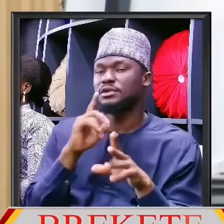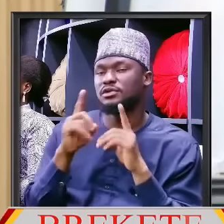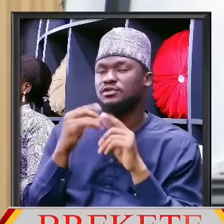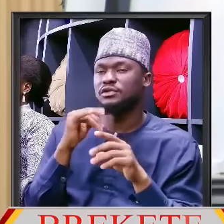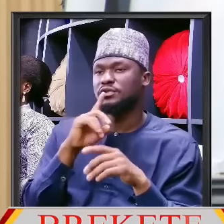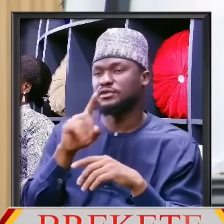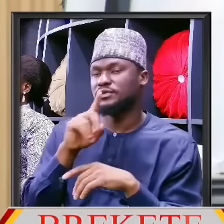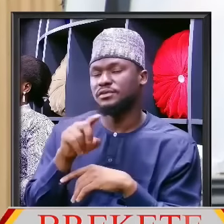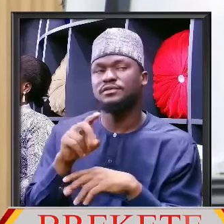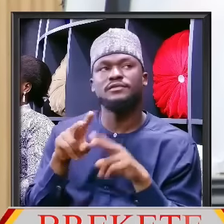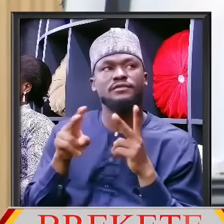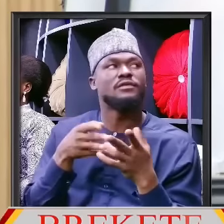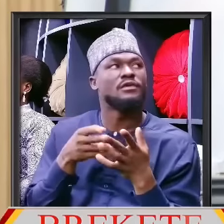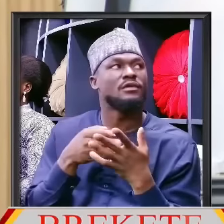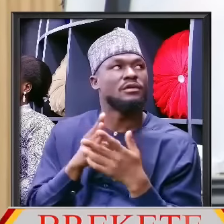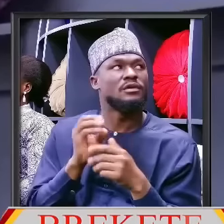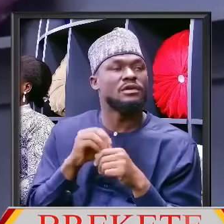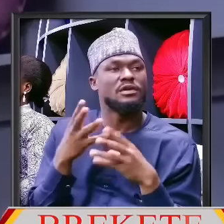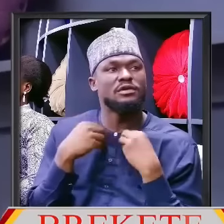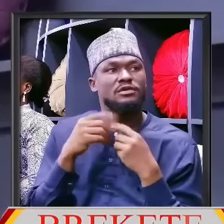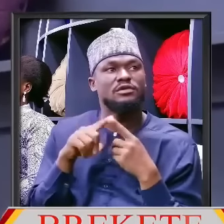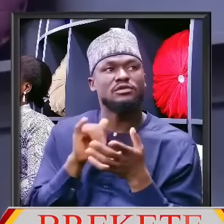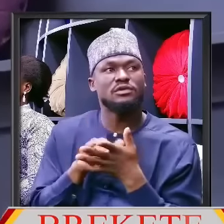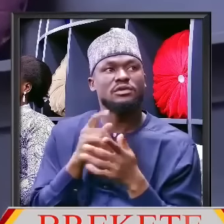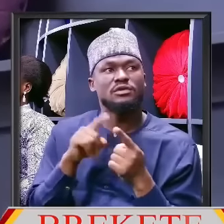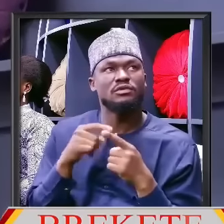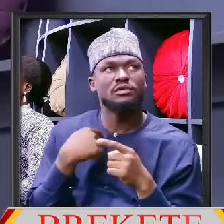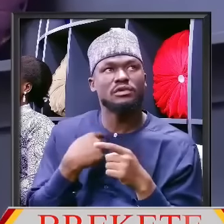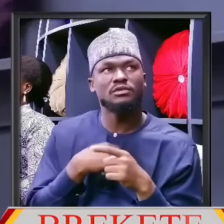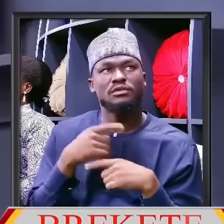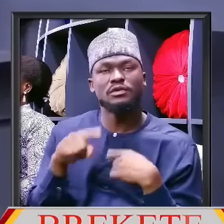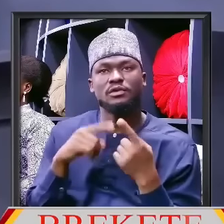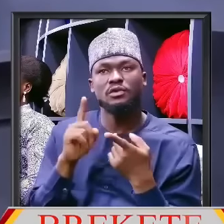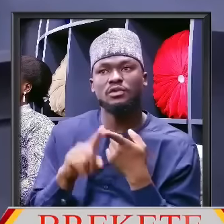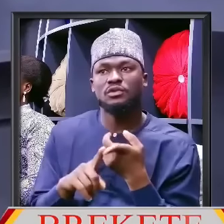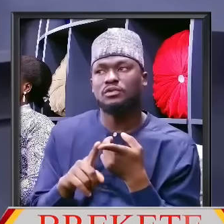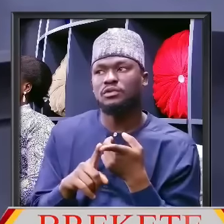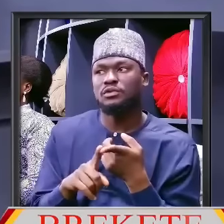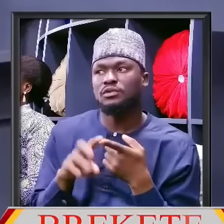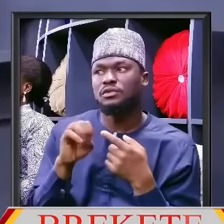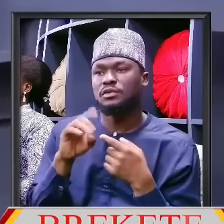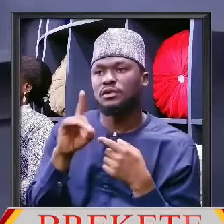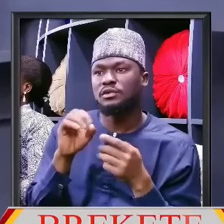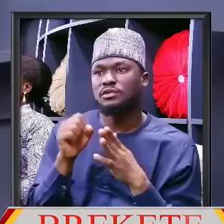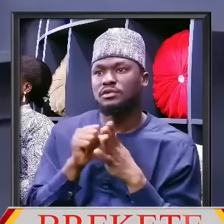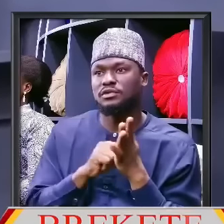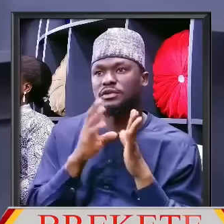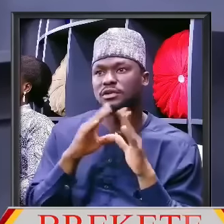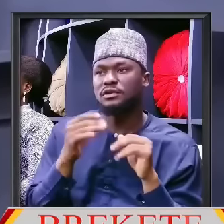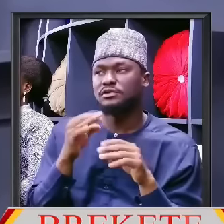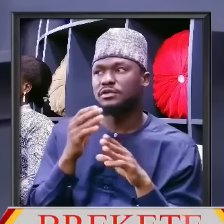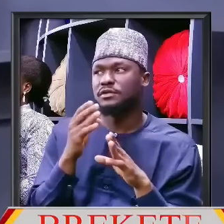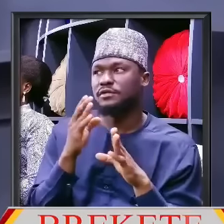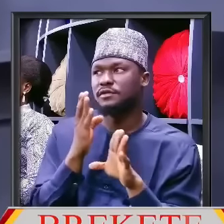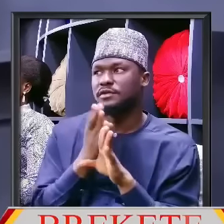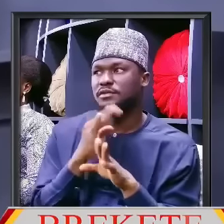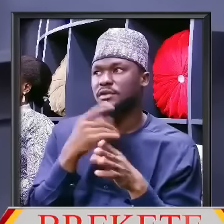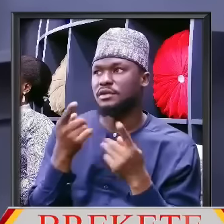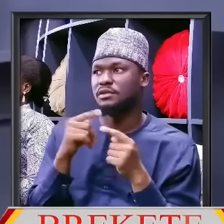Mm. In addition to that, when we went to Edo State House of Assembly, I came from